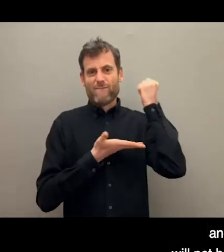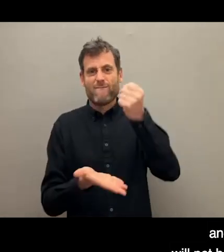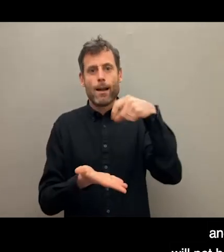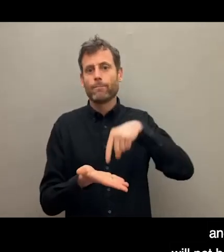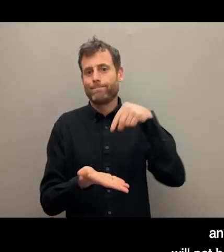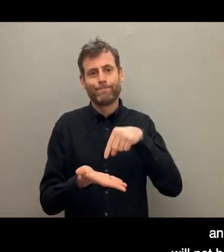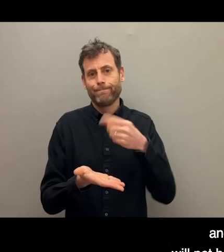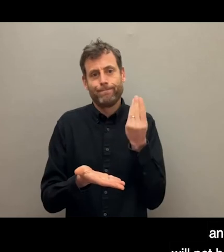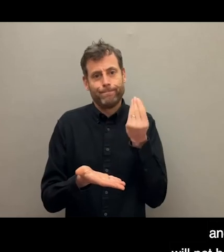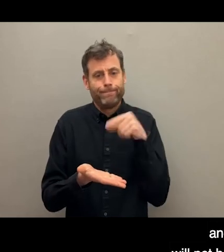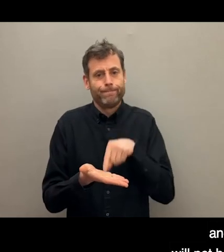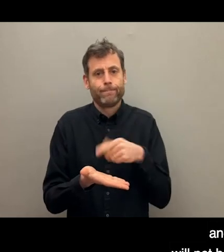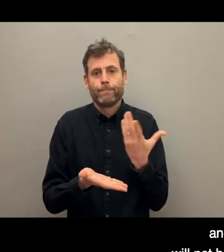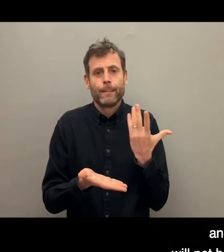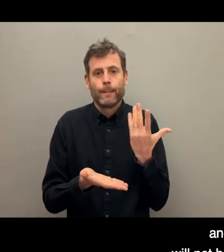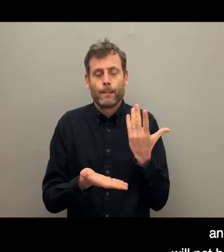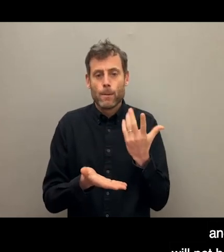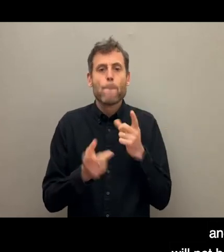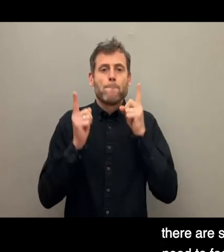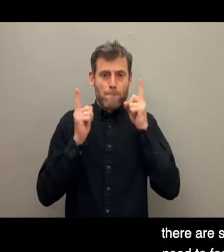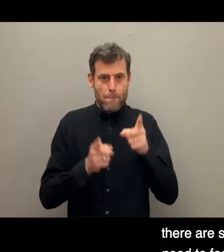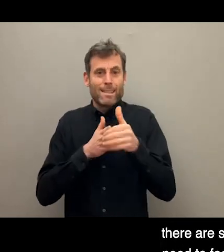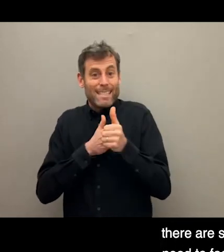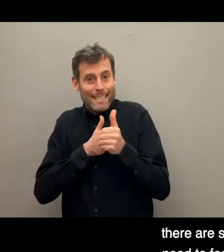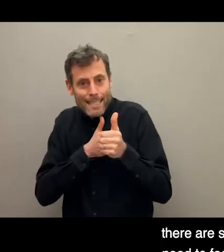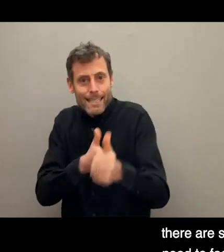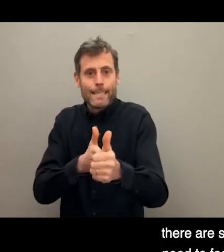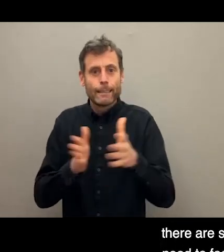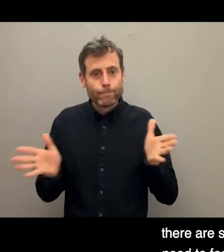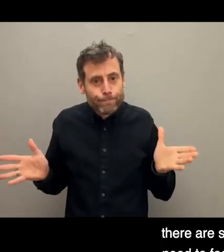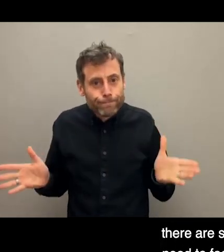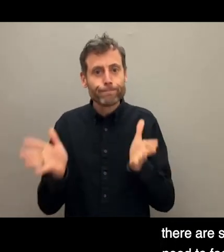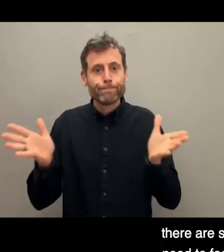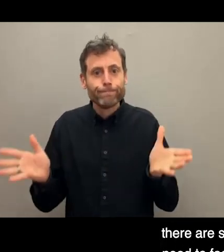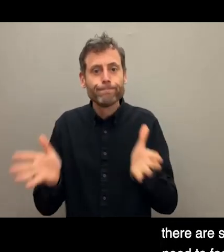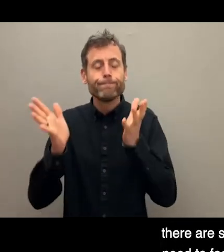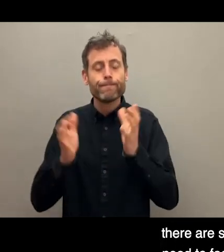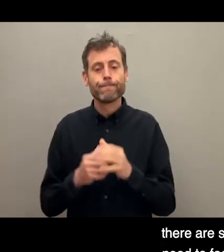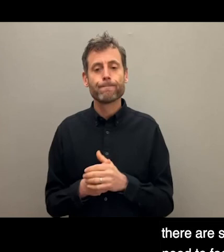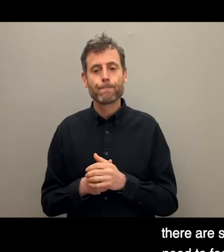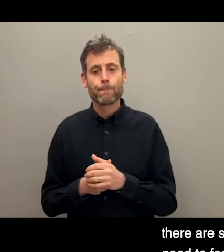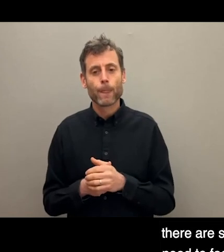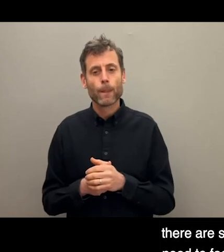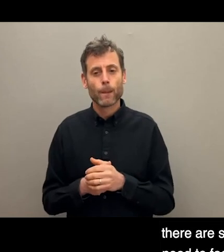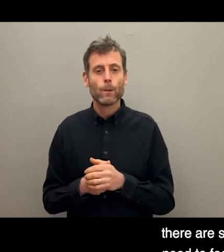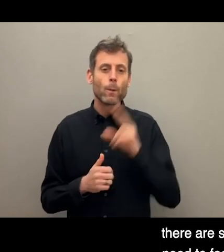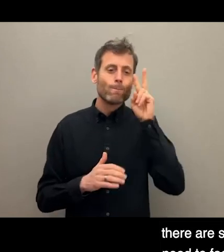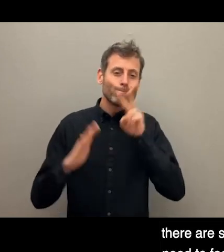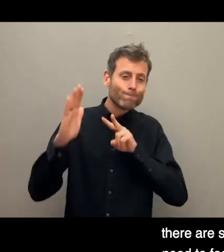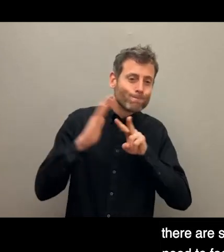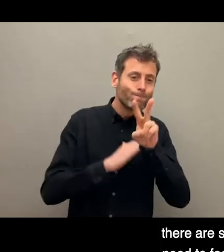chance. To be realistic, there are some remaining challenges that we need to